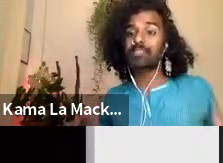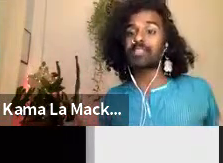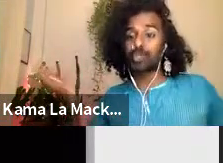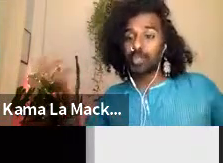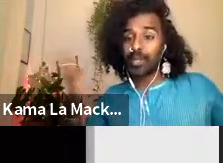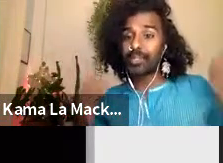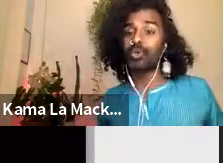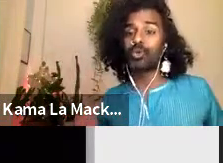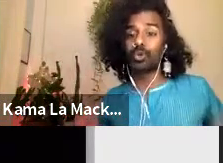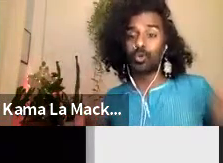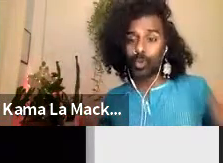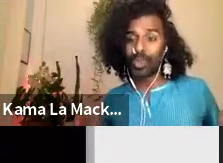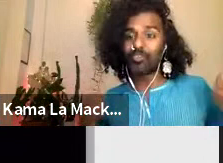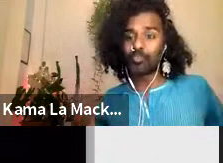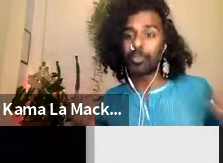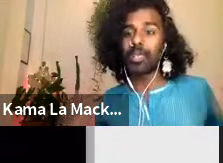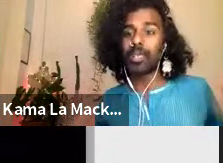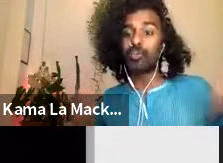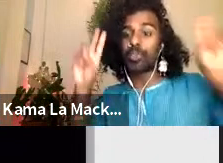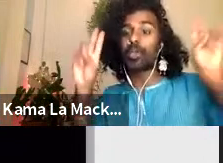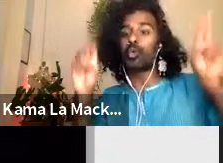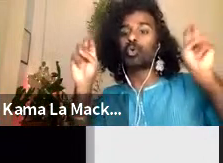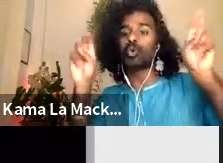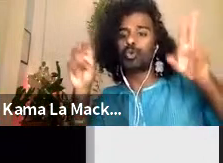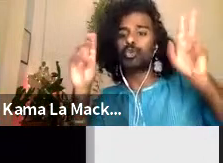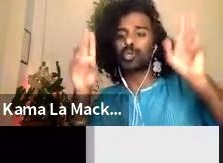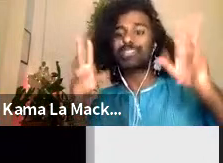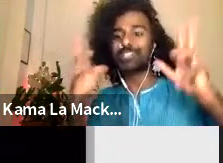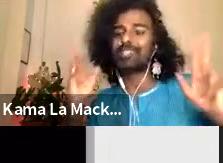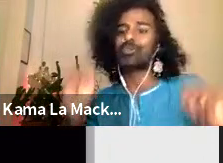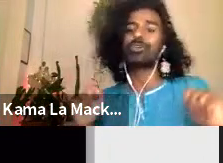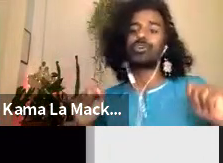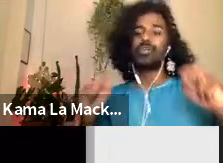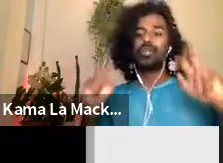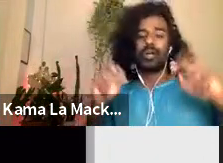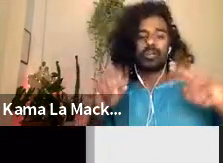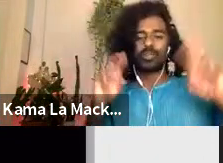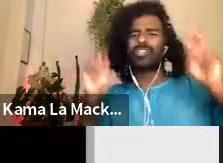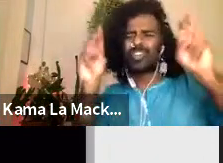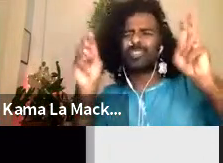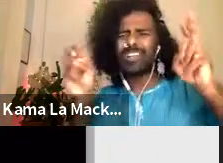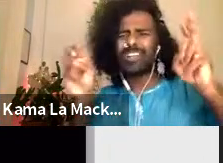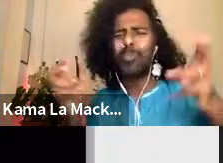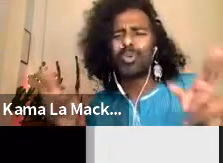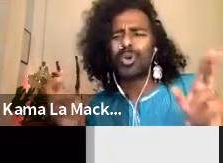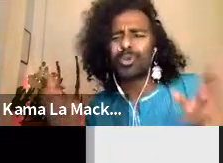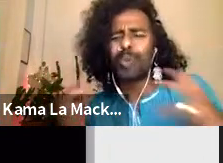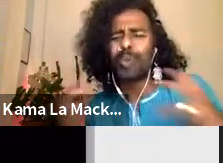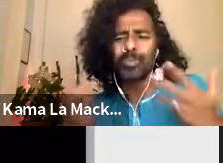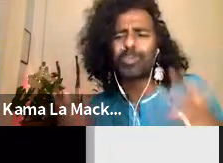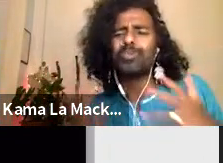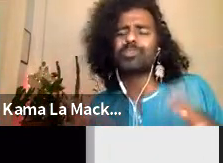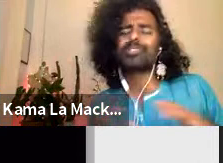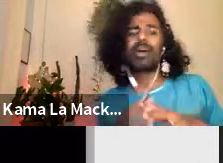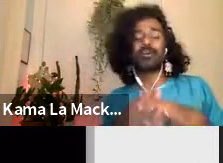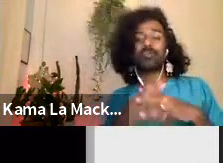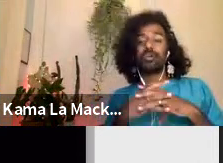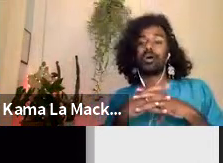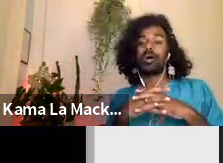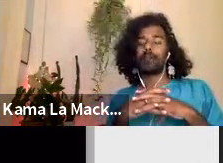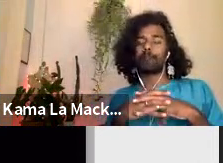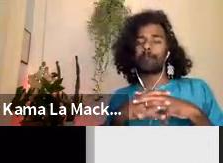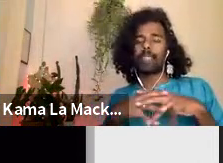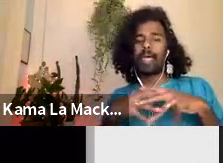like an ancestral and decolonial way of being, quote unquote transgender. Transgender as being like a modern term that we use